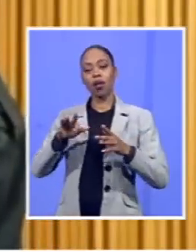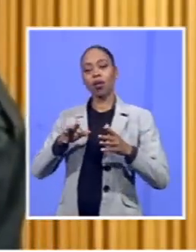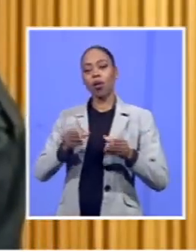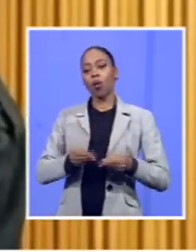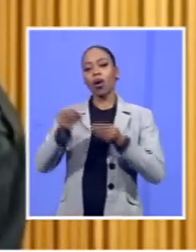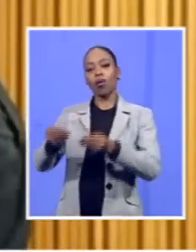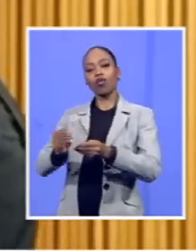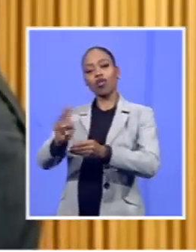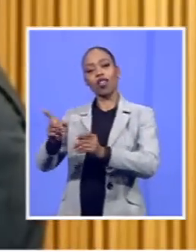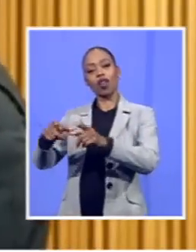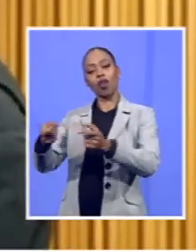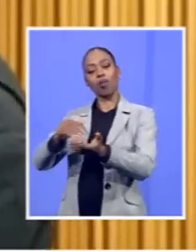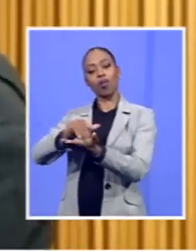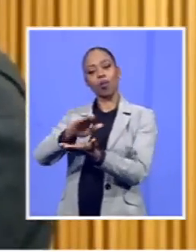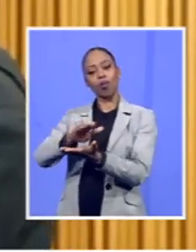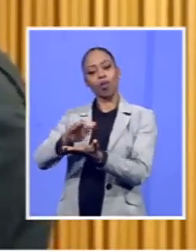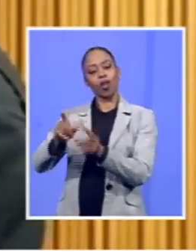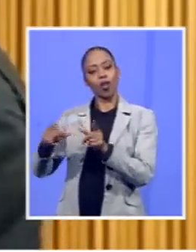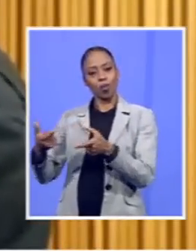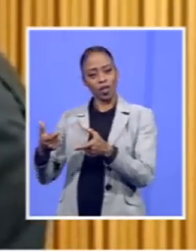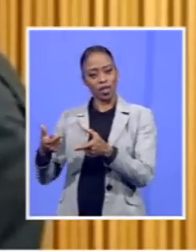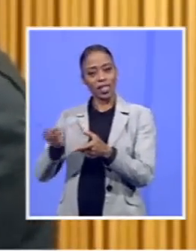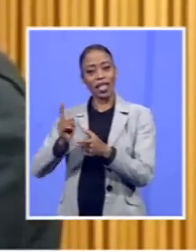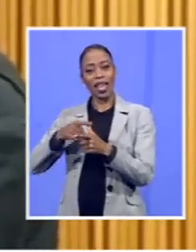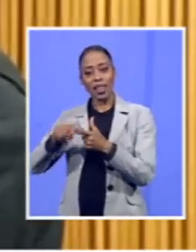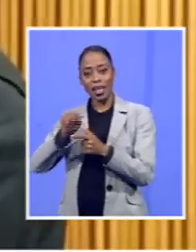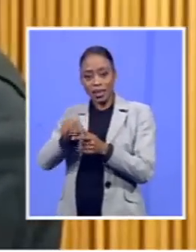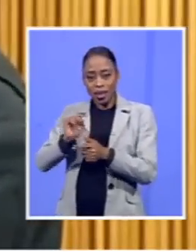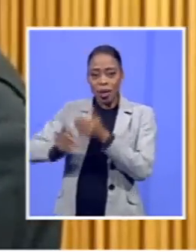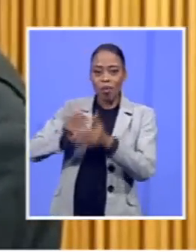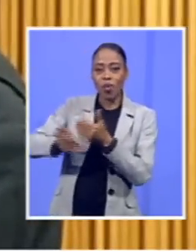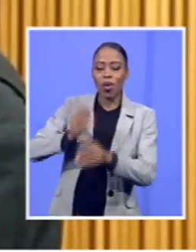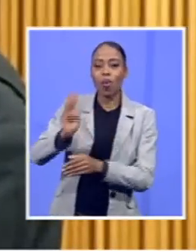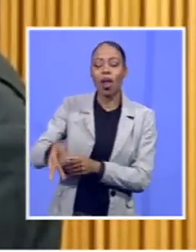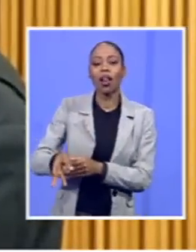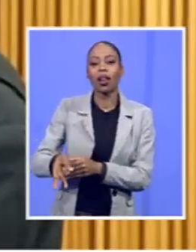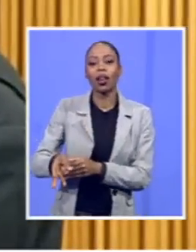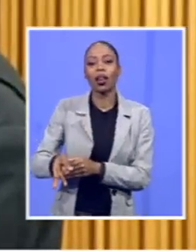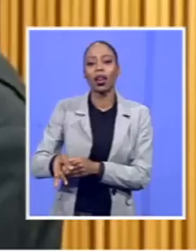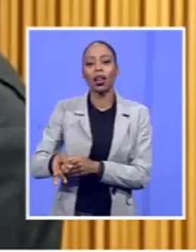another committee called a removal committee, which will process the